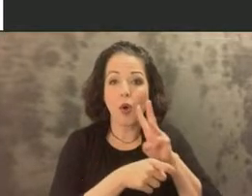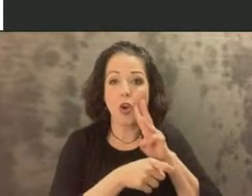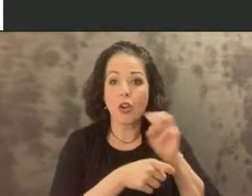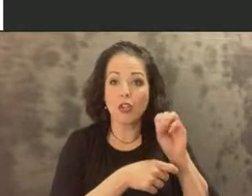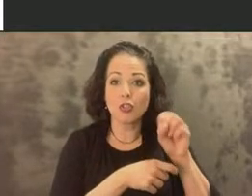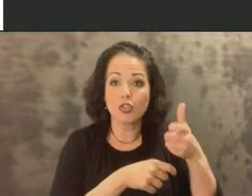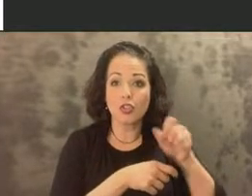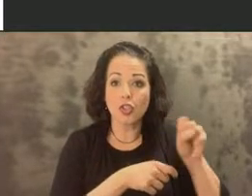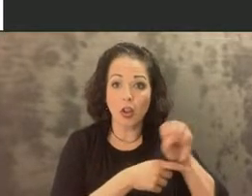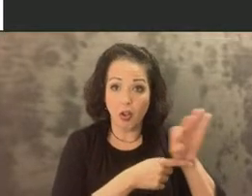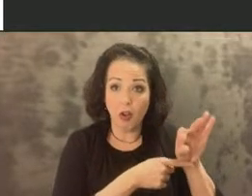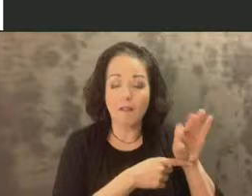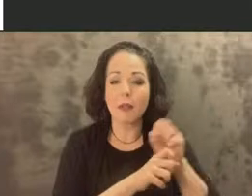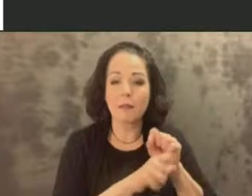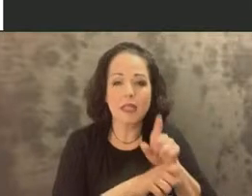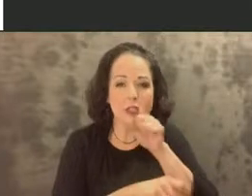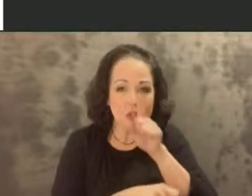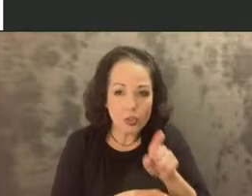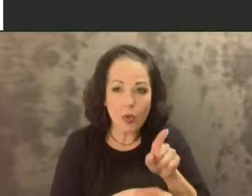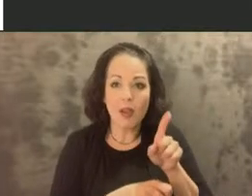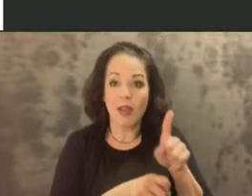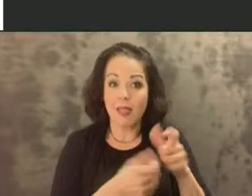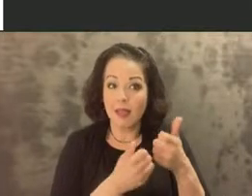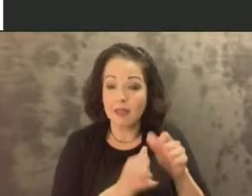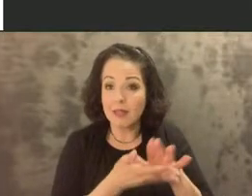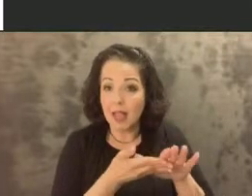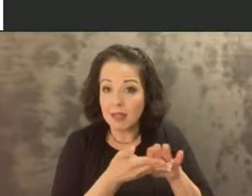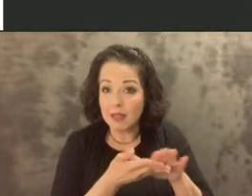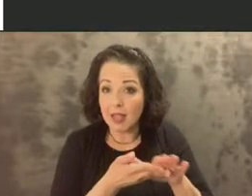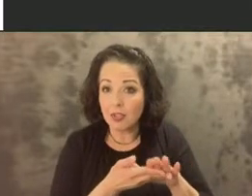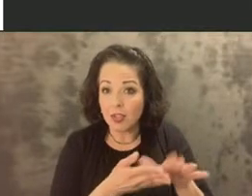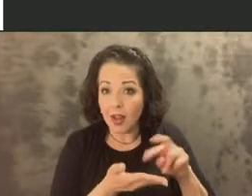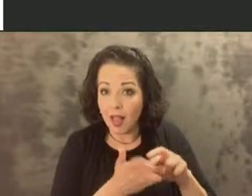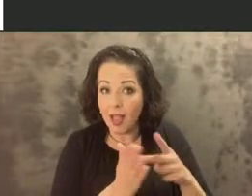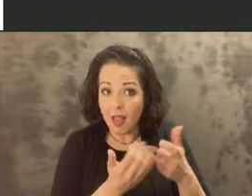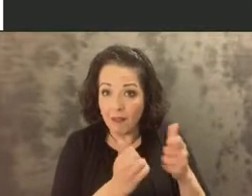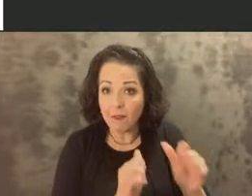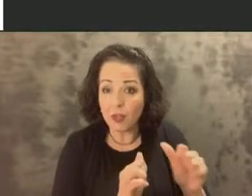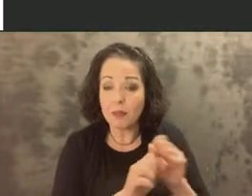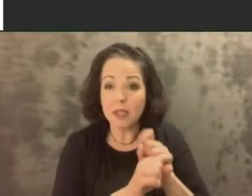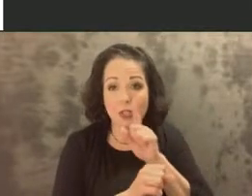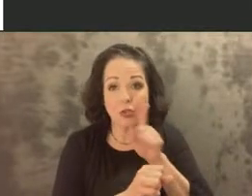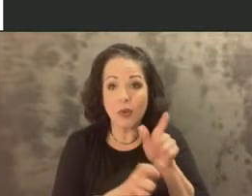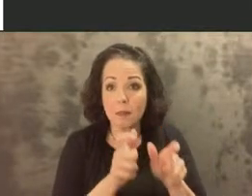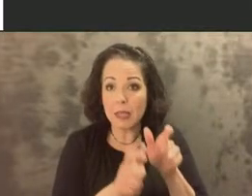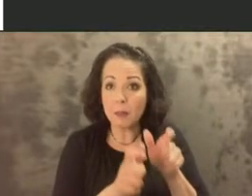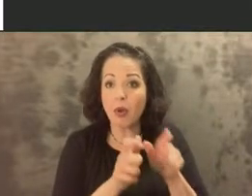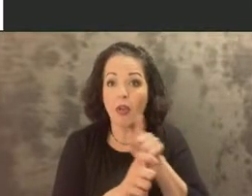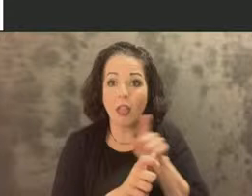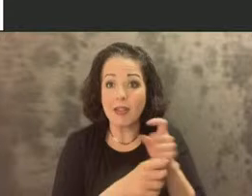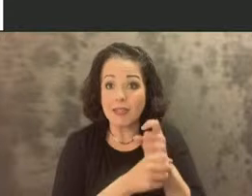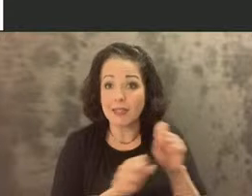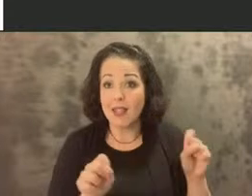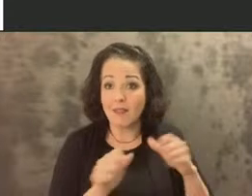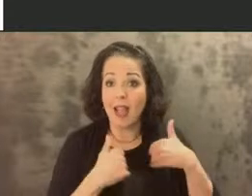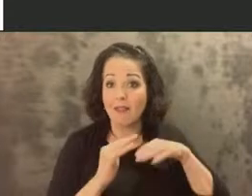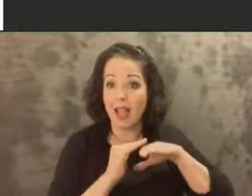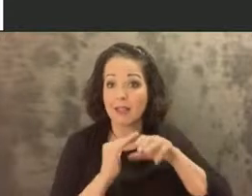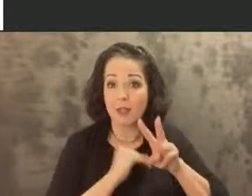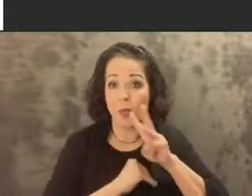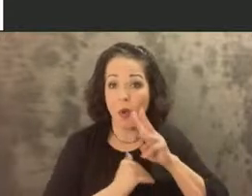is sanitation efforts and making sure that people are safe, that have access to water and